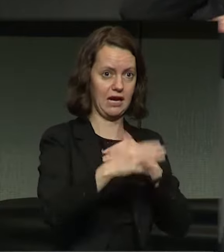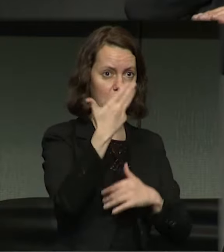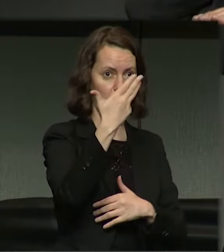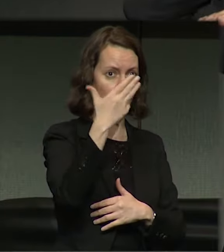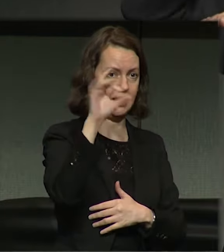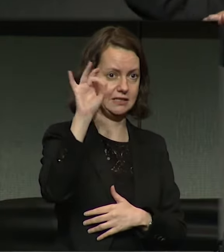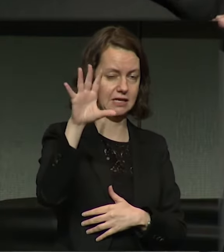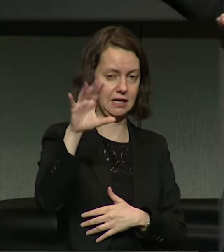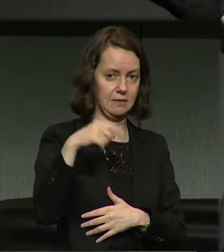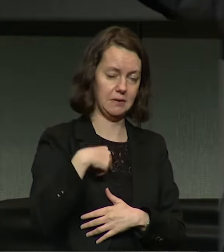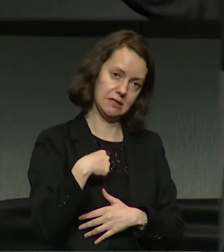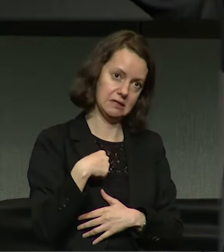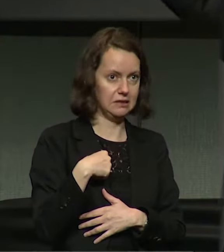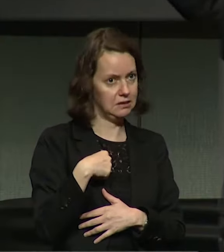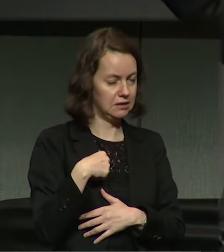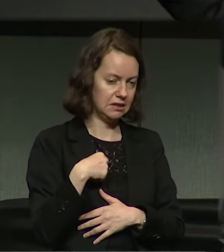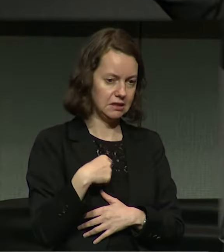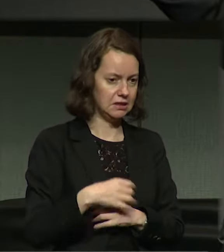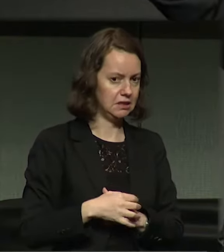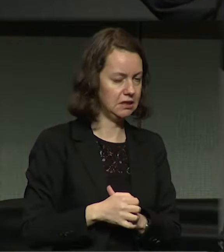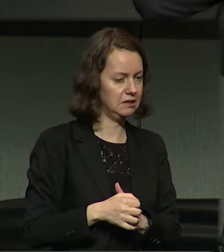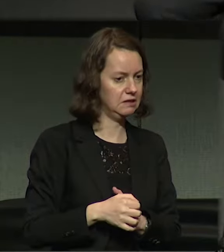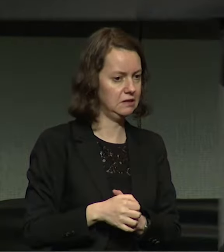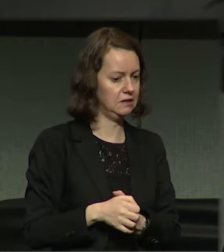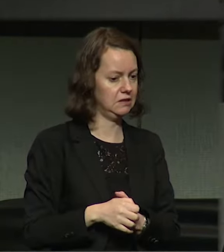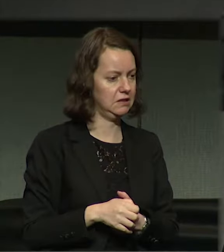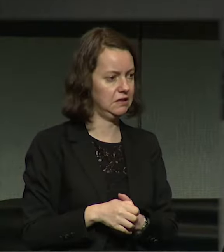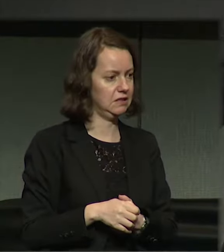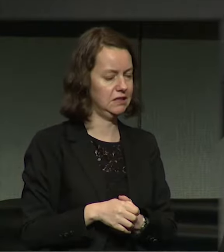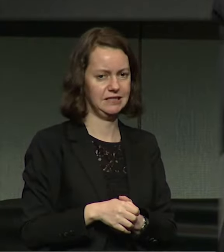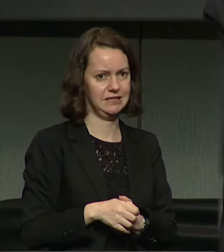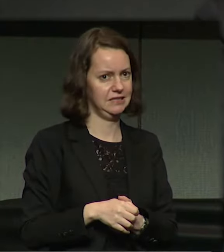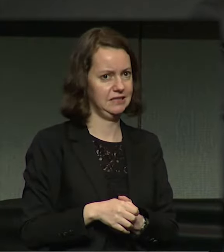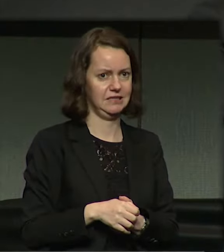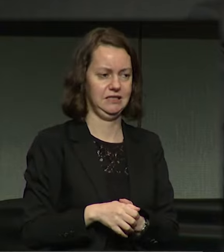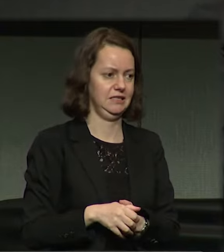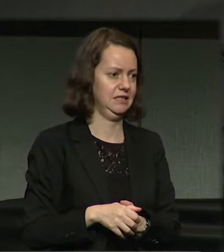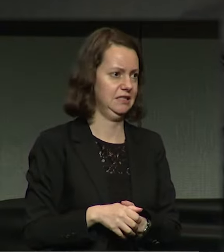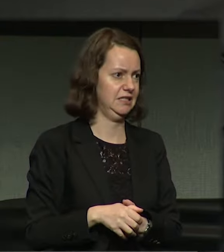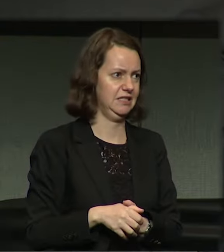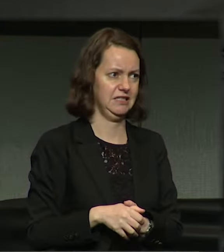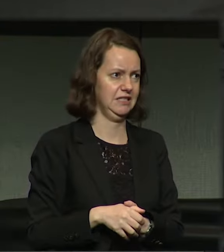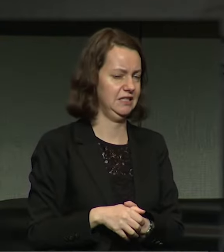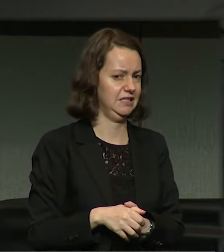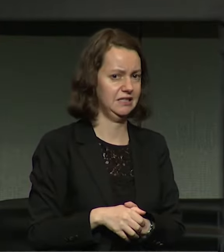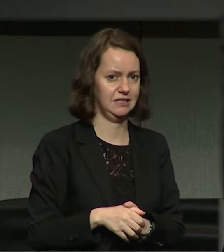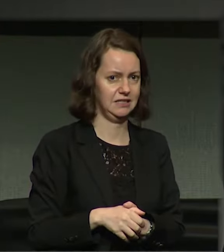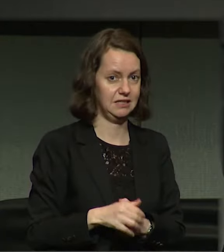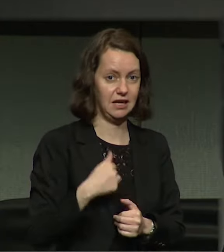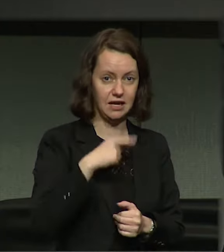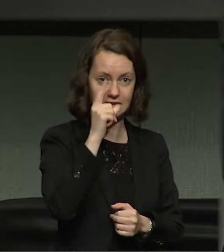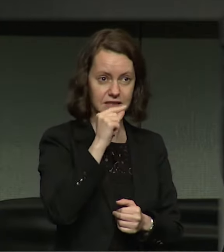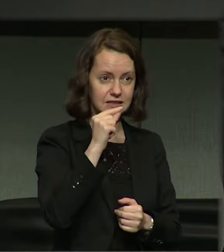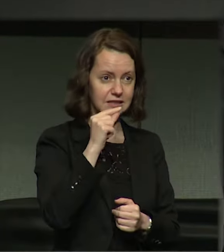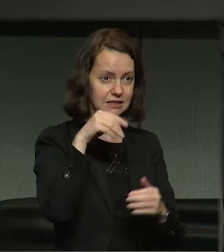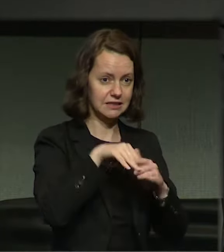at this score and I'm looking at that score, and I thought, yeah, I don't think I can do